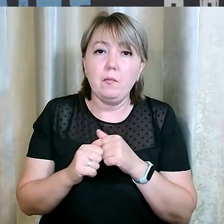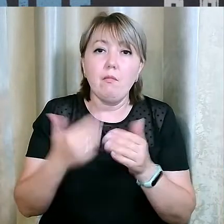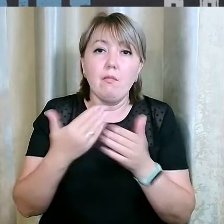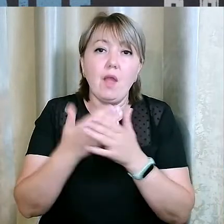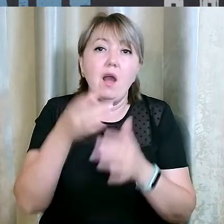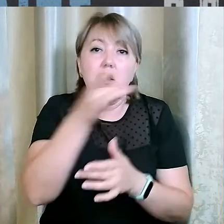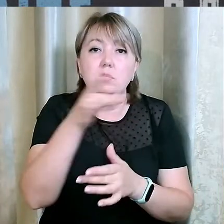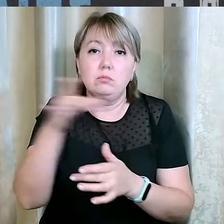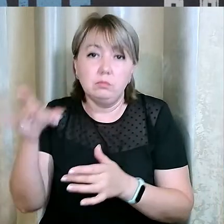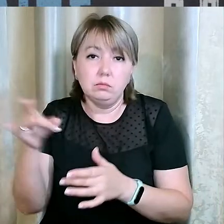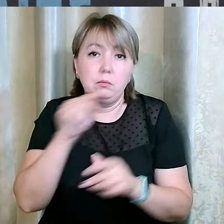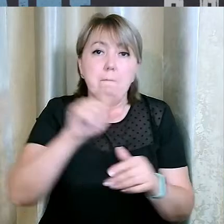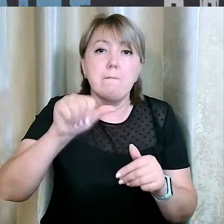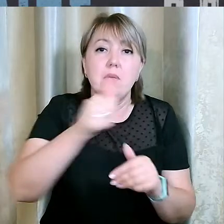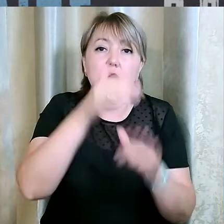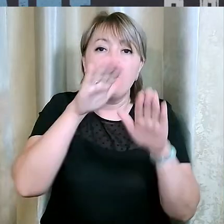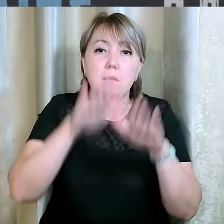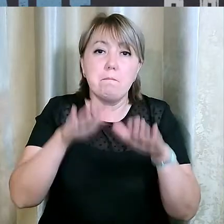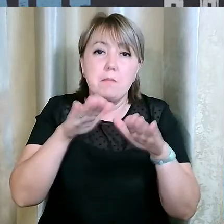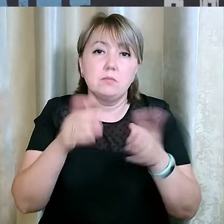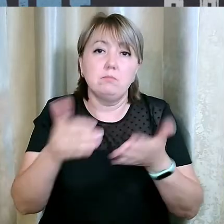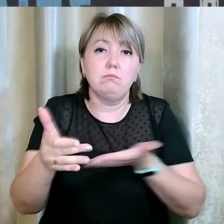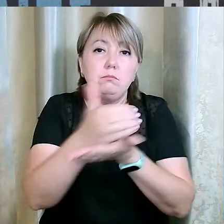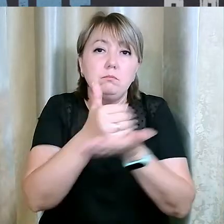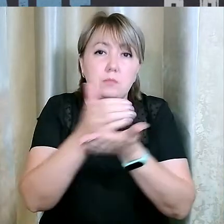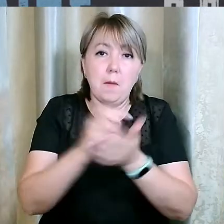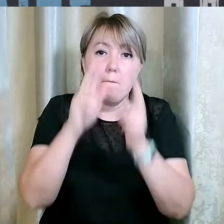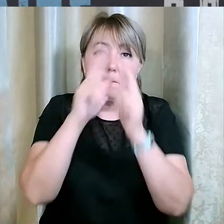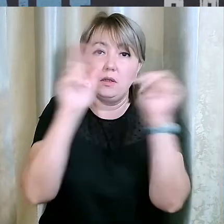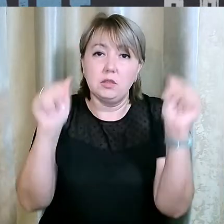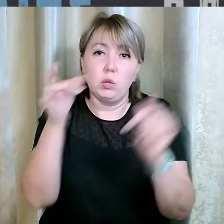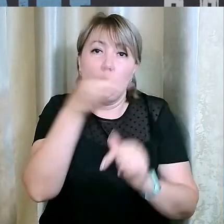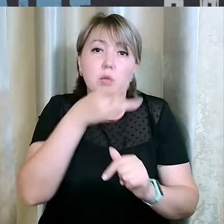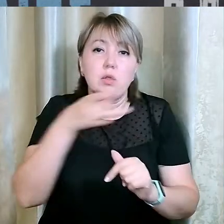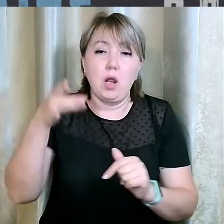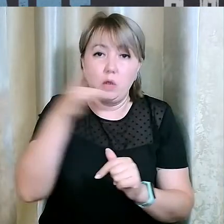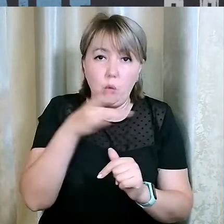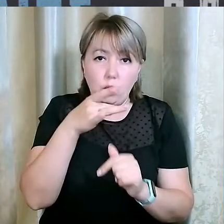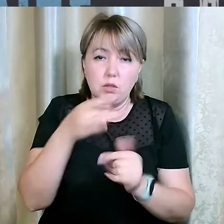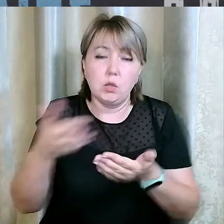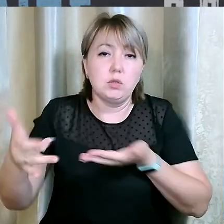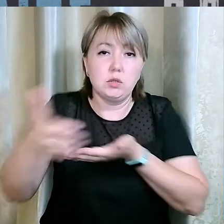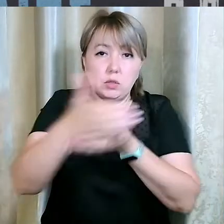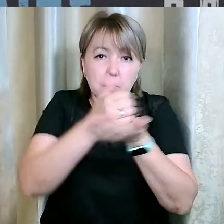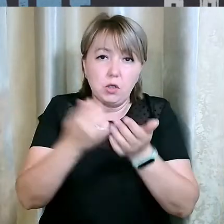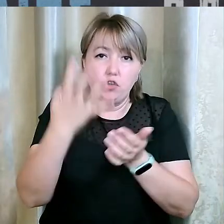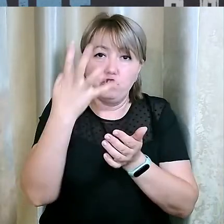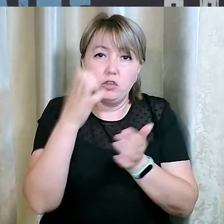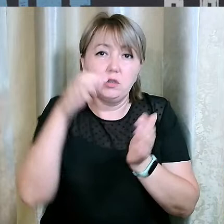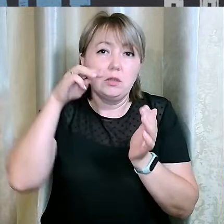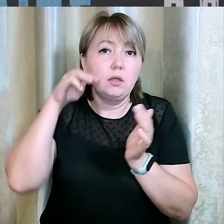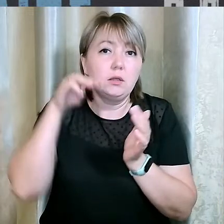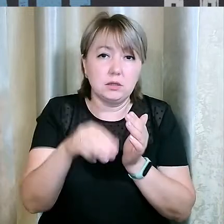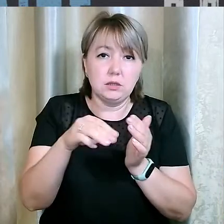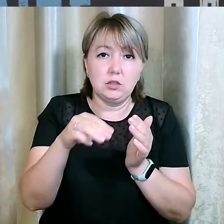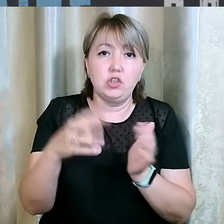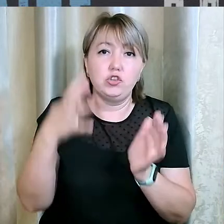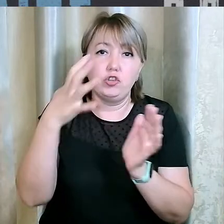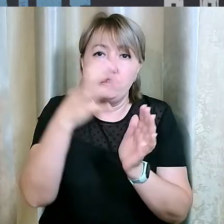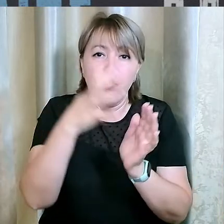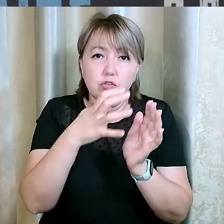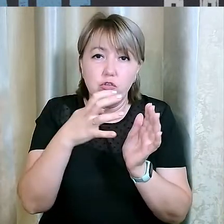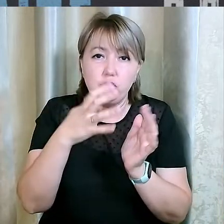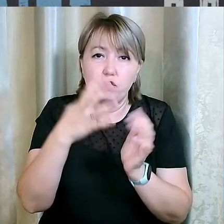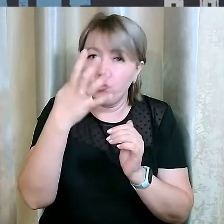early grain, the first place is occupied by the Balgorod-Dnestrovsky Rayon, where they